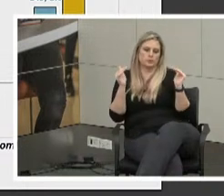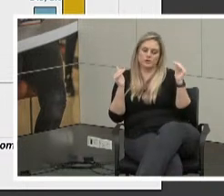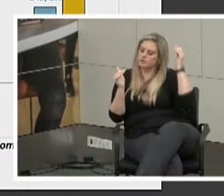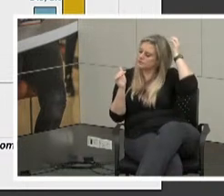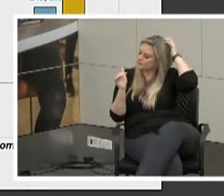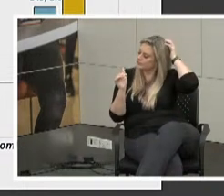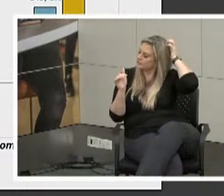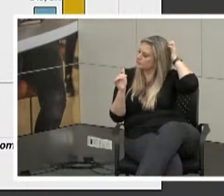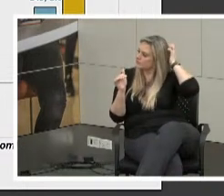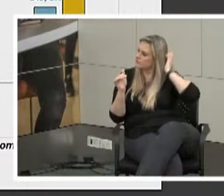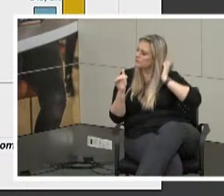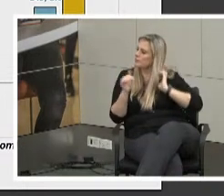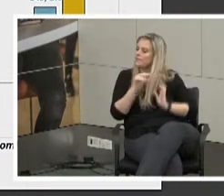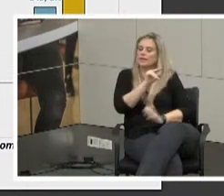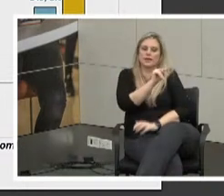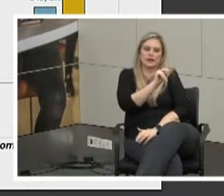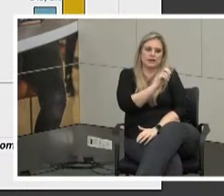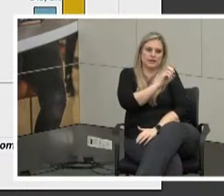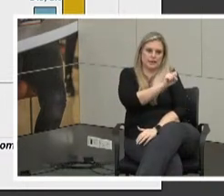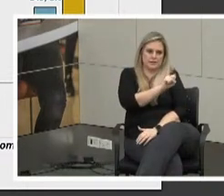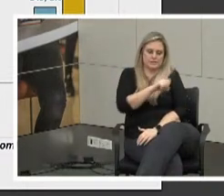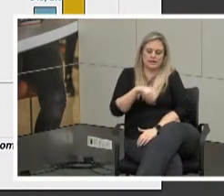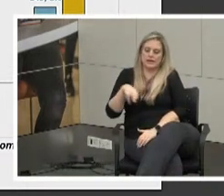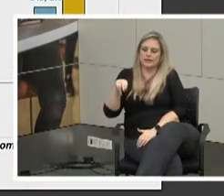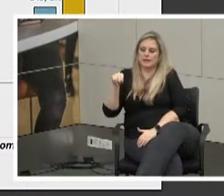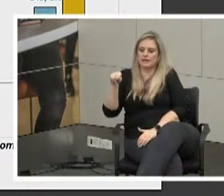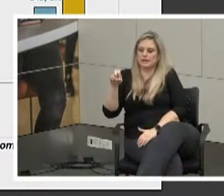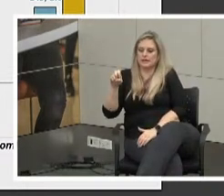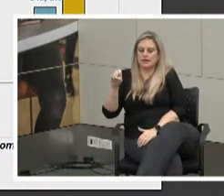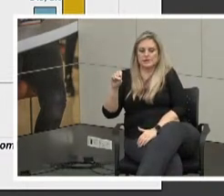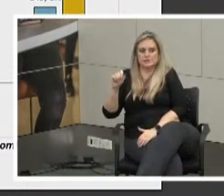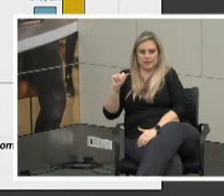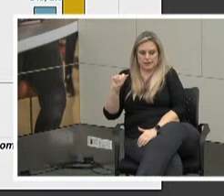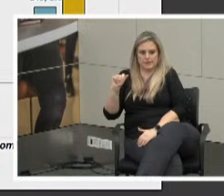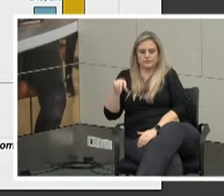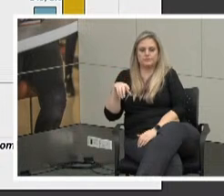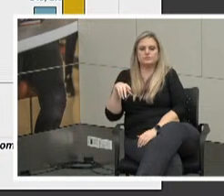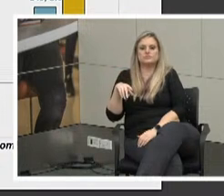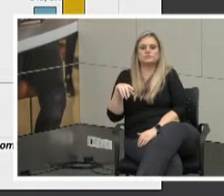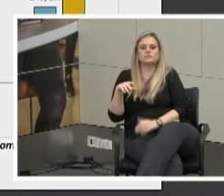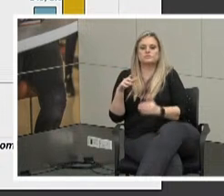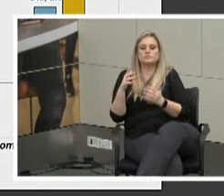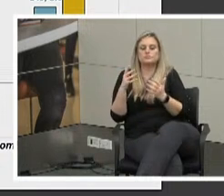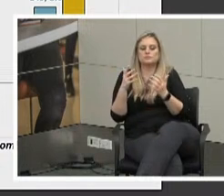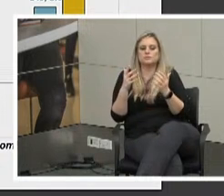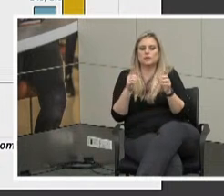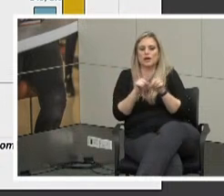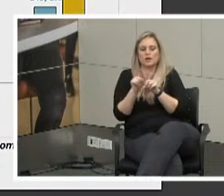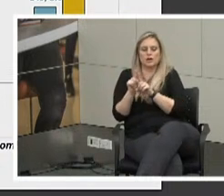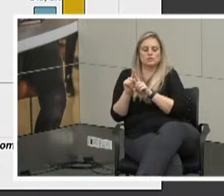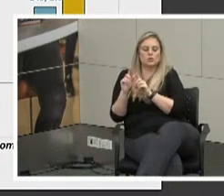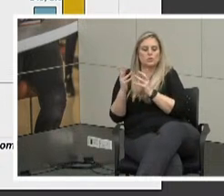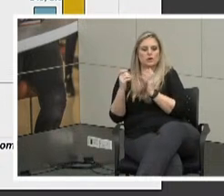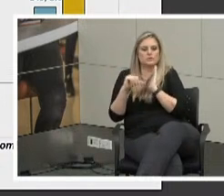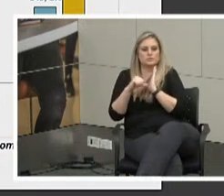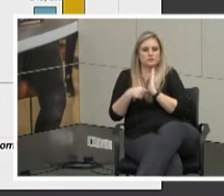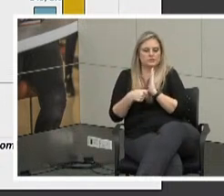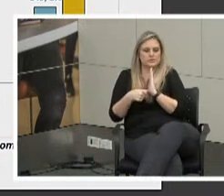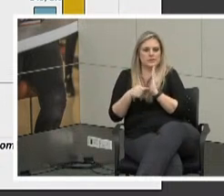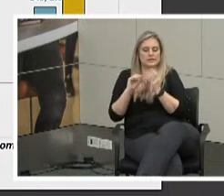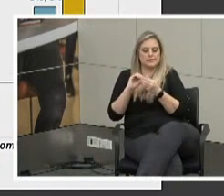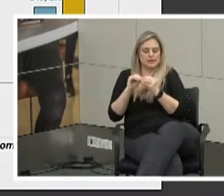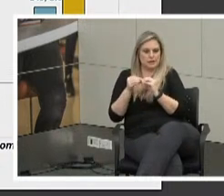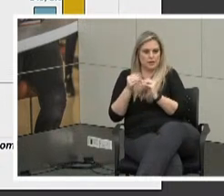of um the NES and nesa I also want to you to bring bring attention um to the